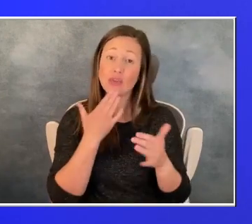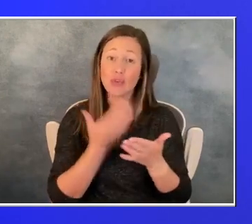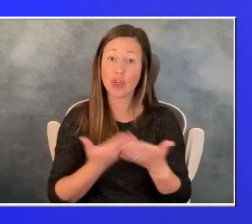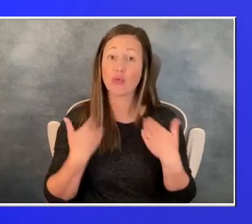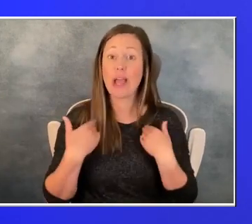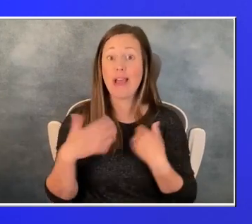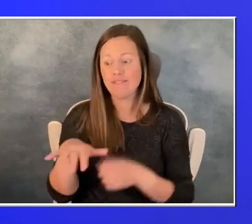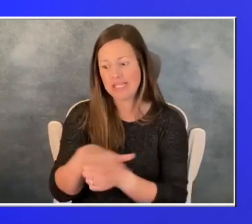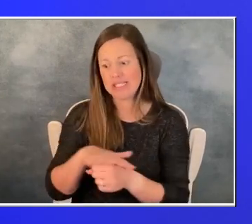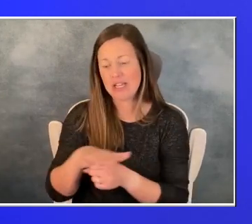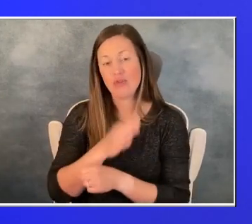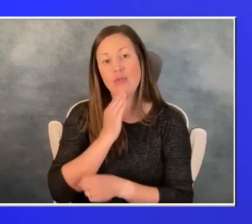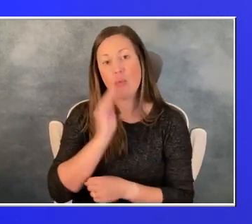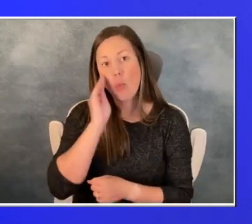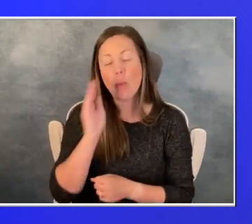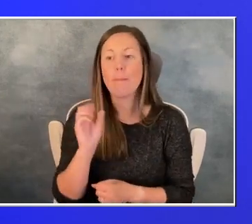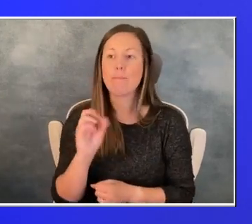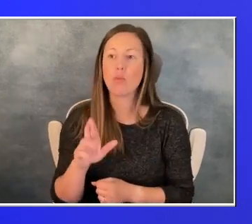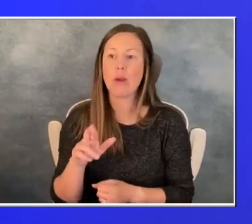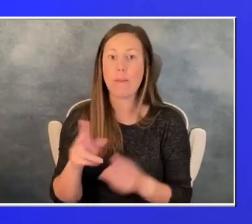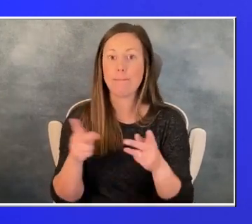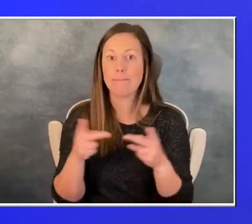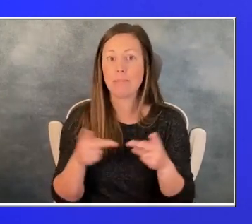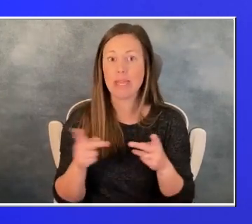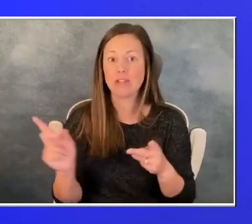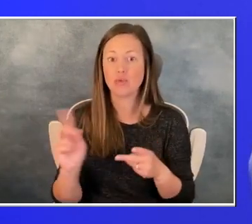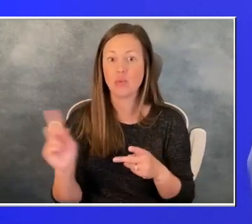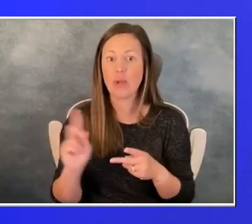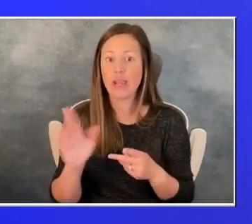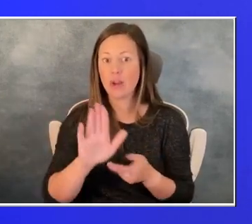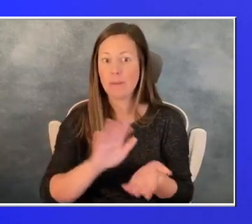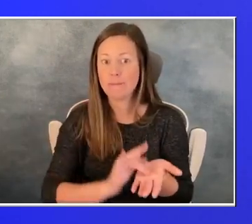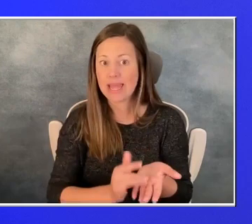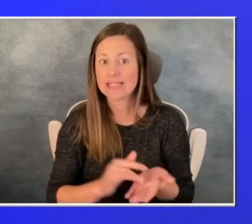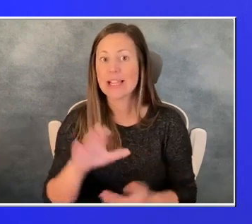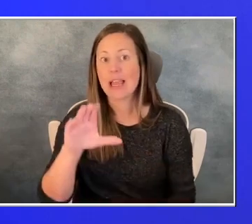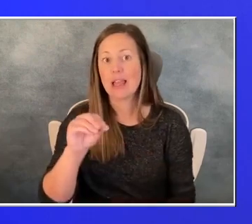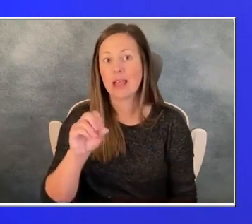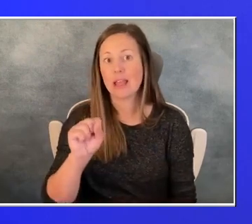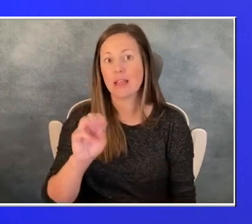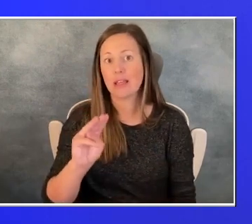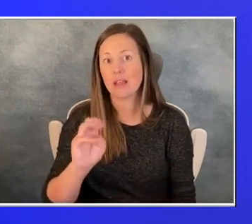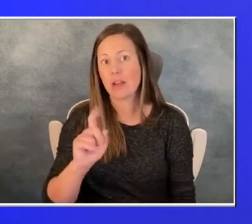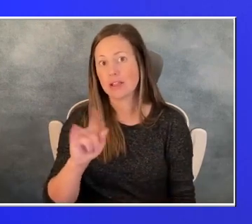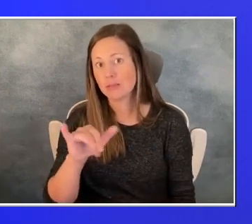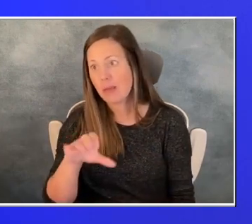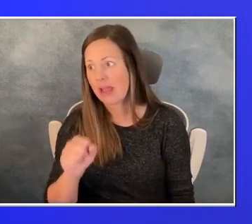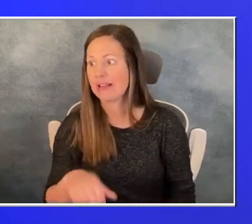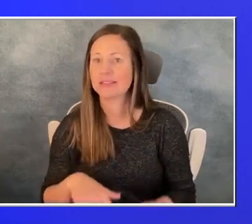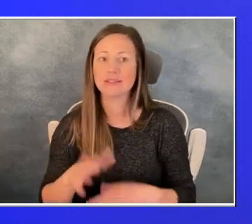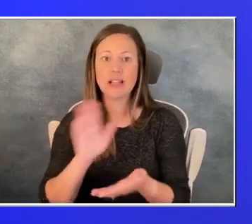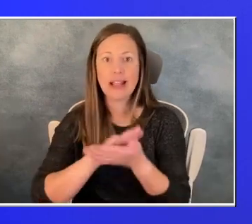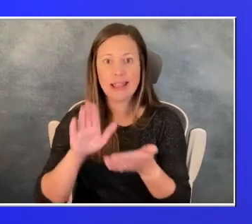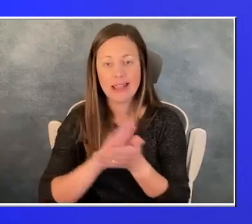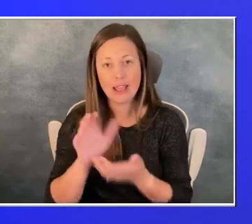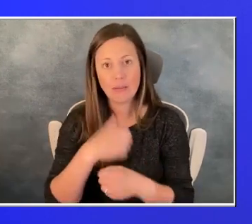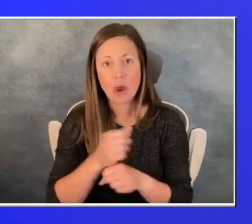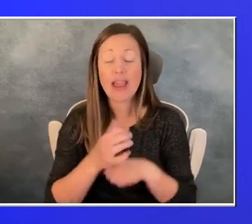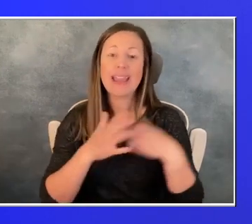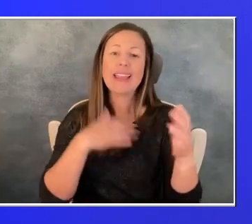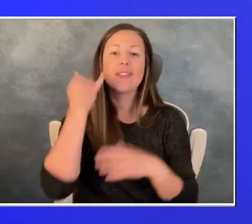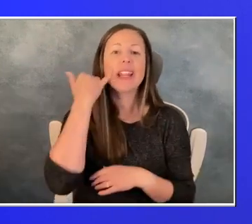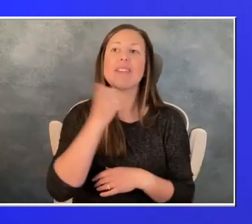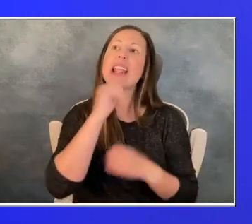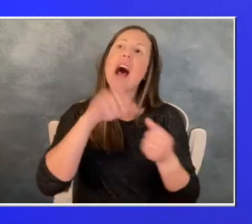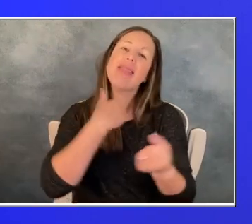the home or a section where you keep those medications, keep your cosmetics, keep other household products, even if it's not locked up, but away where they